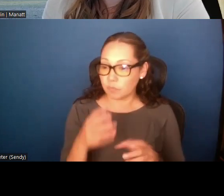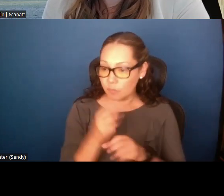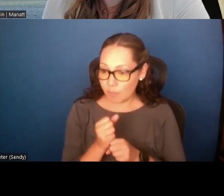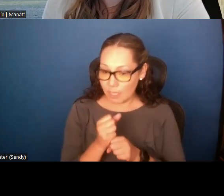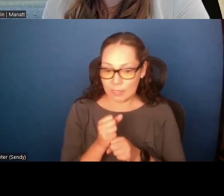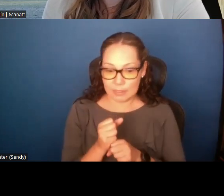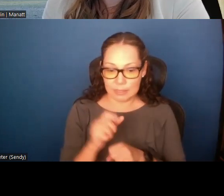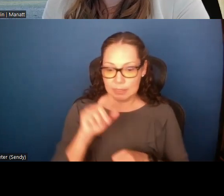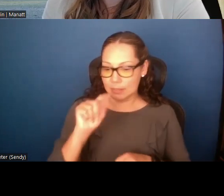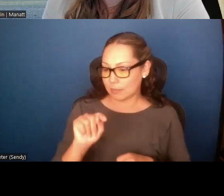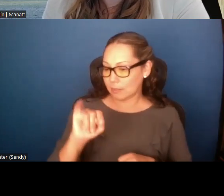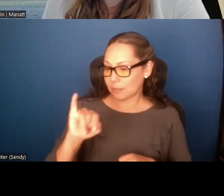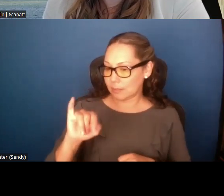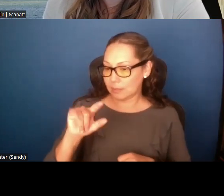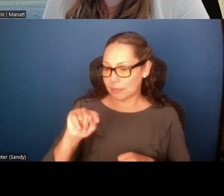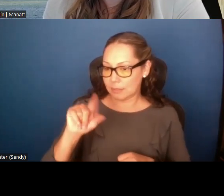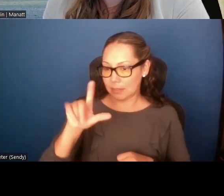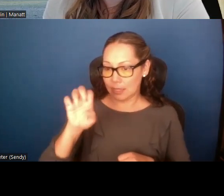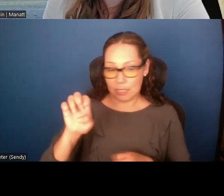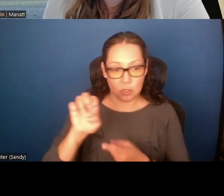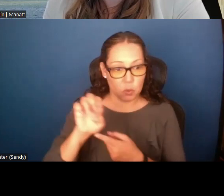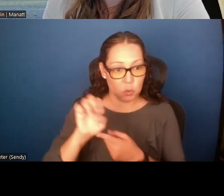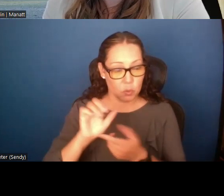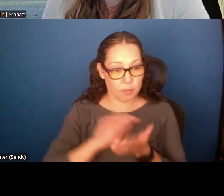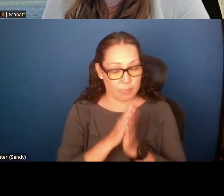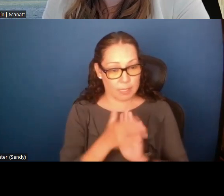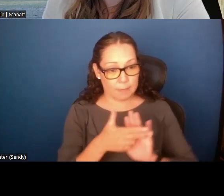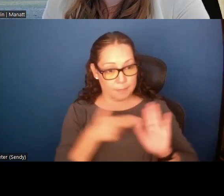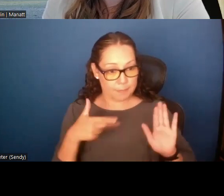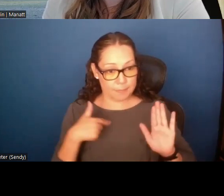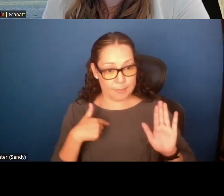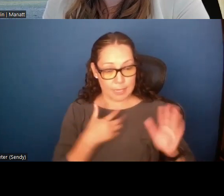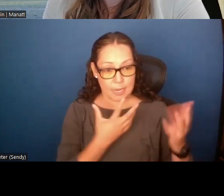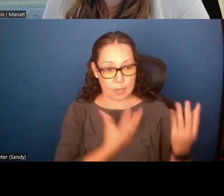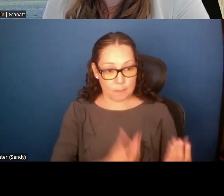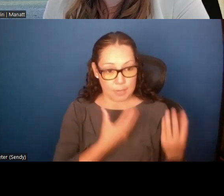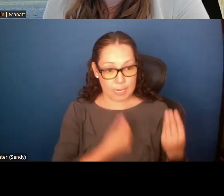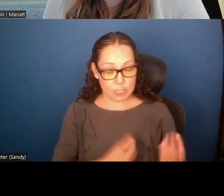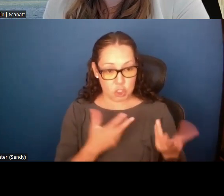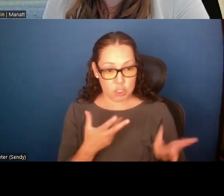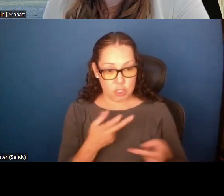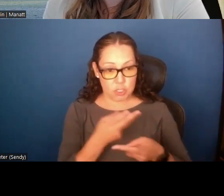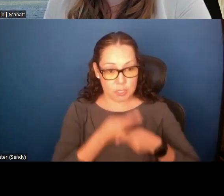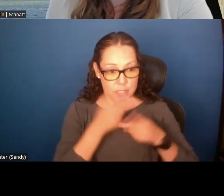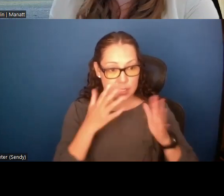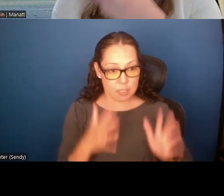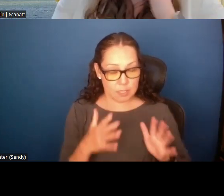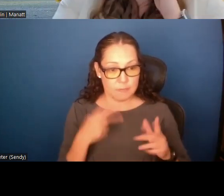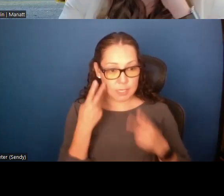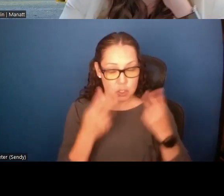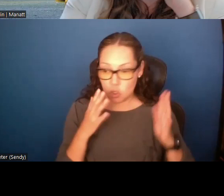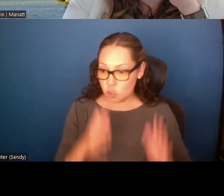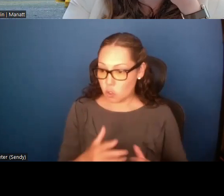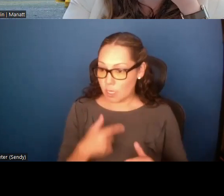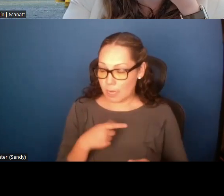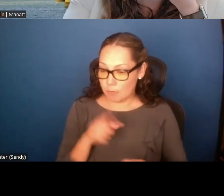becoming a compassionate visitor, I have to have a meeting with the administrator, the doctor,